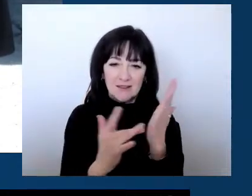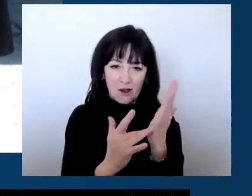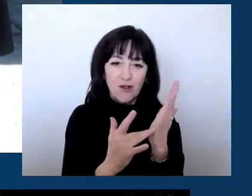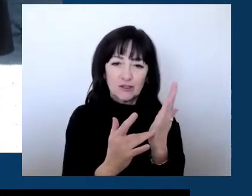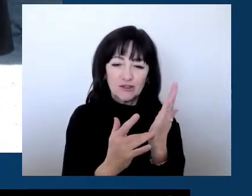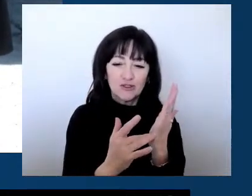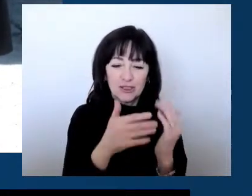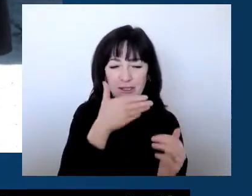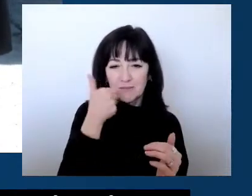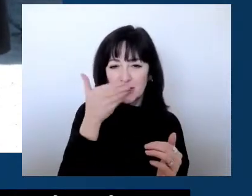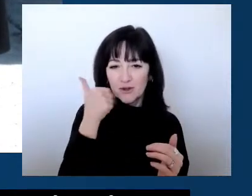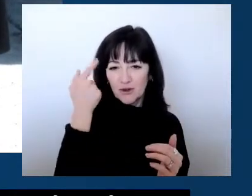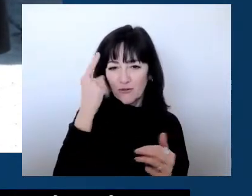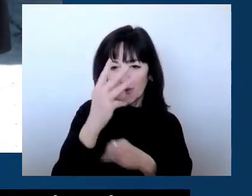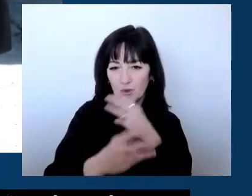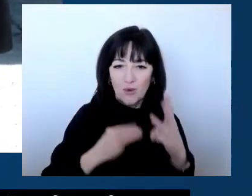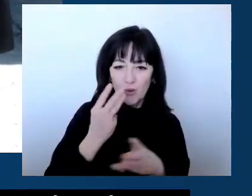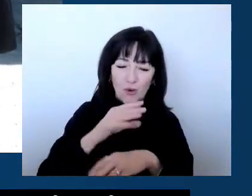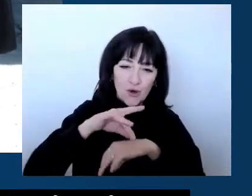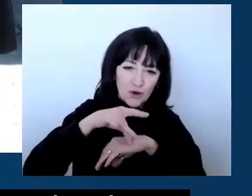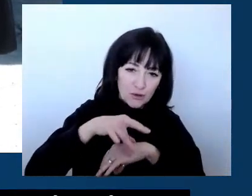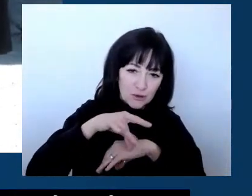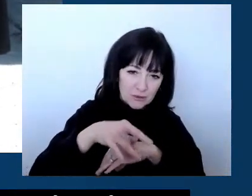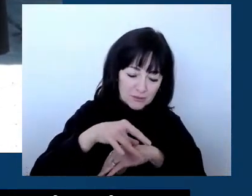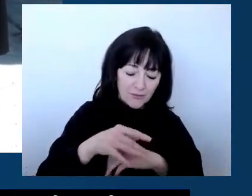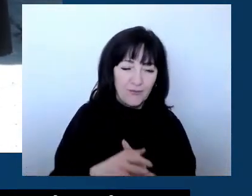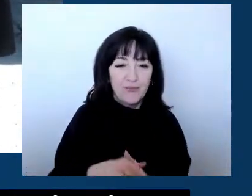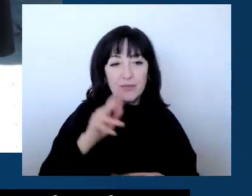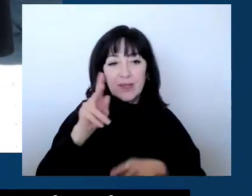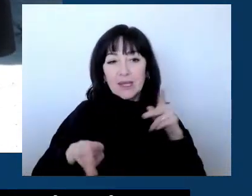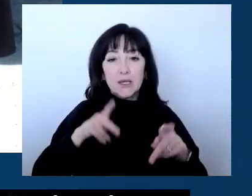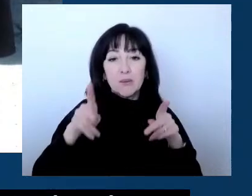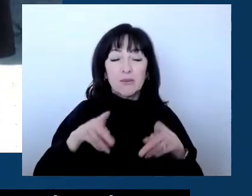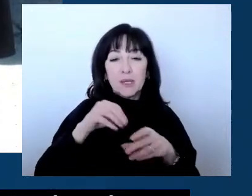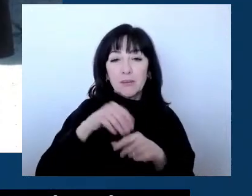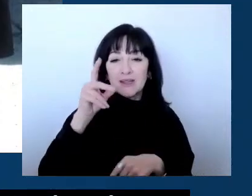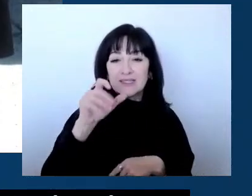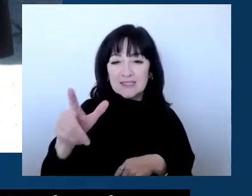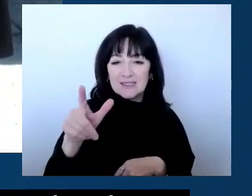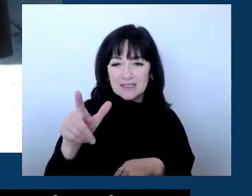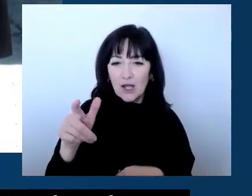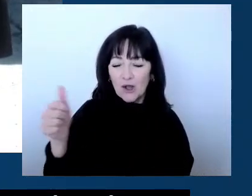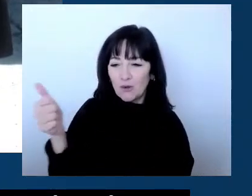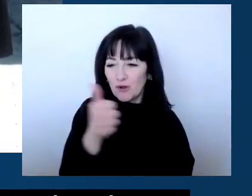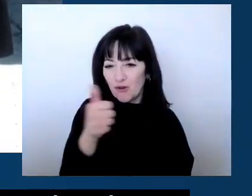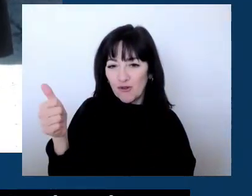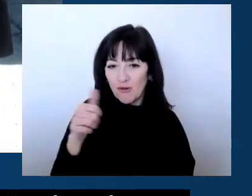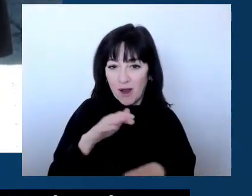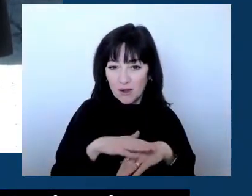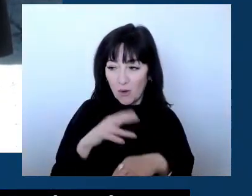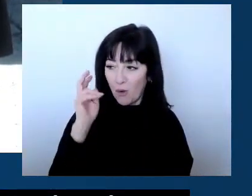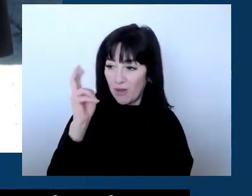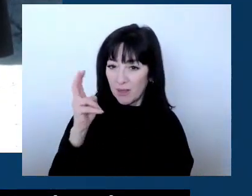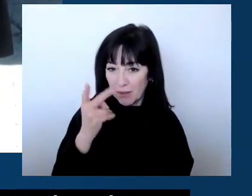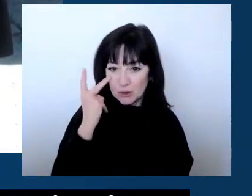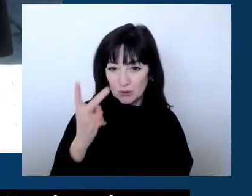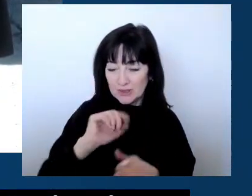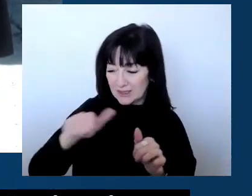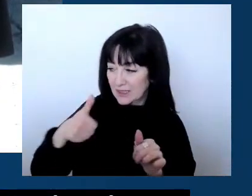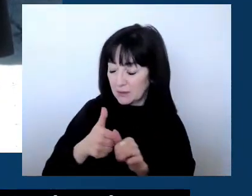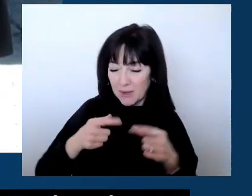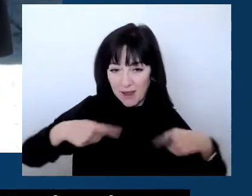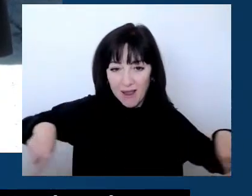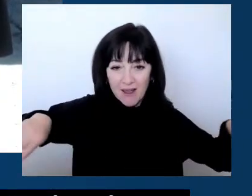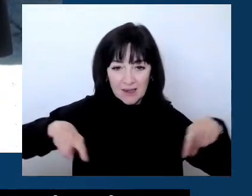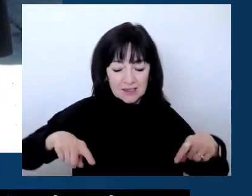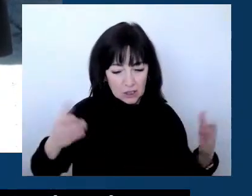People throughout Delaware are riding the future every day on the buses you see behind us. Right here in the city of Wilmington,